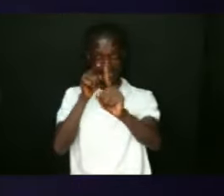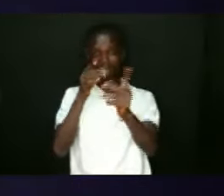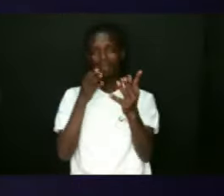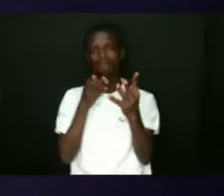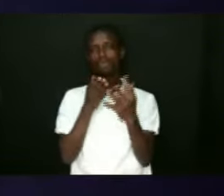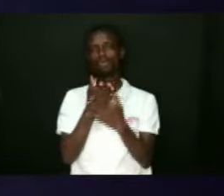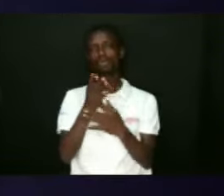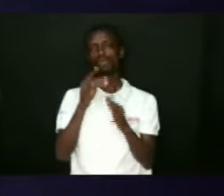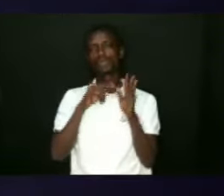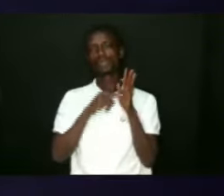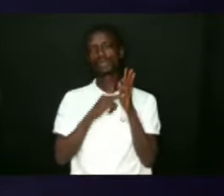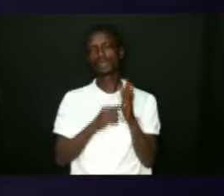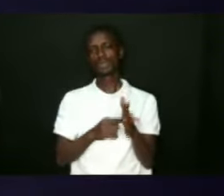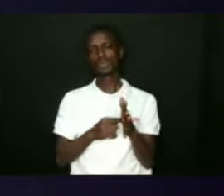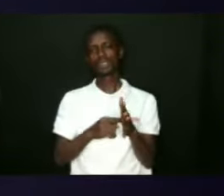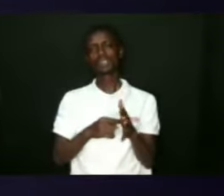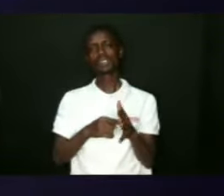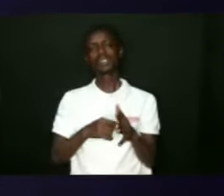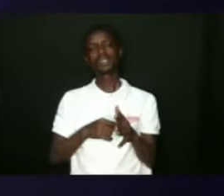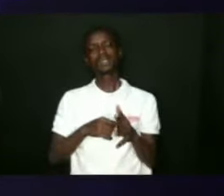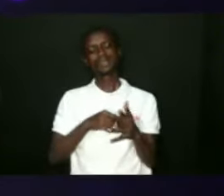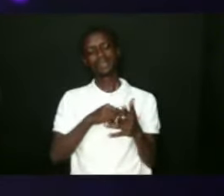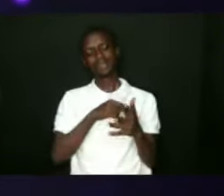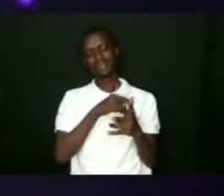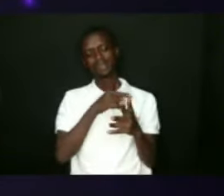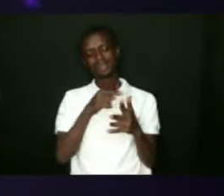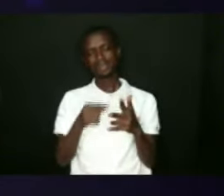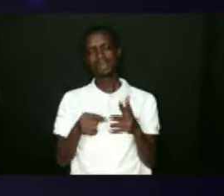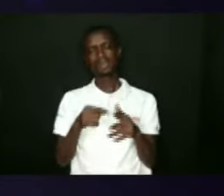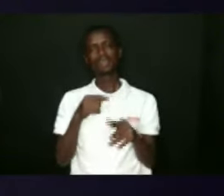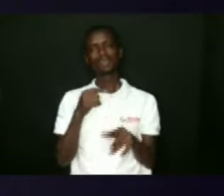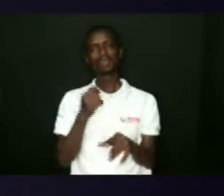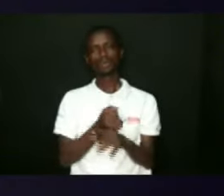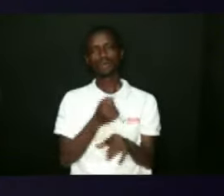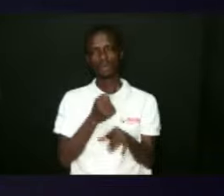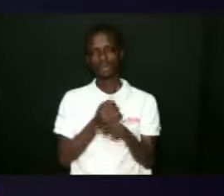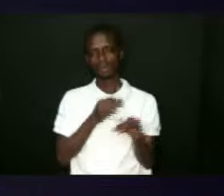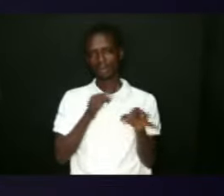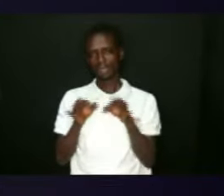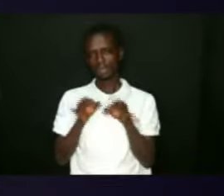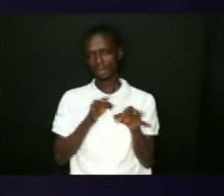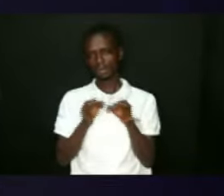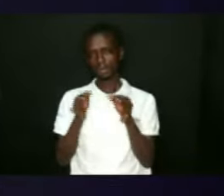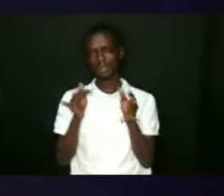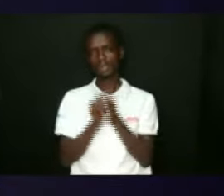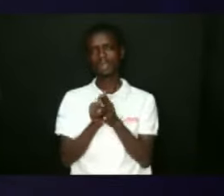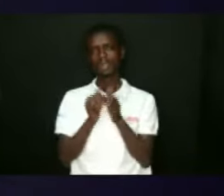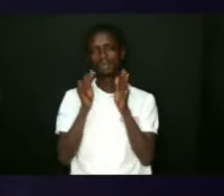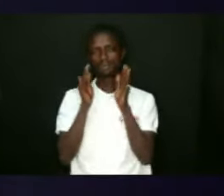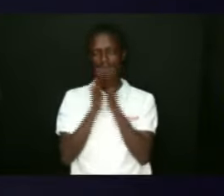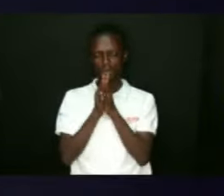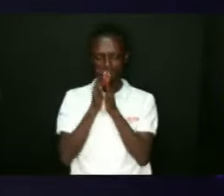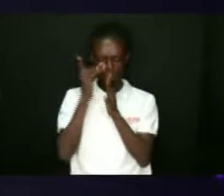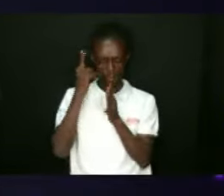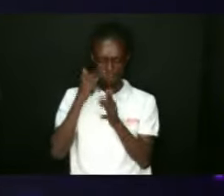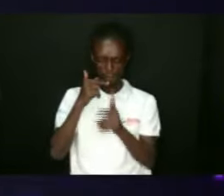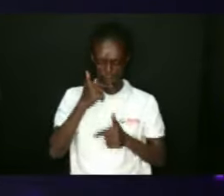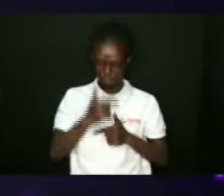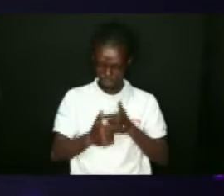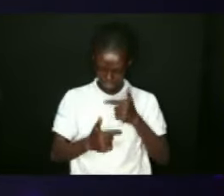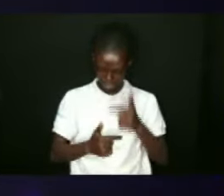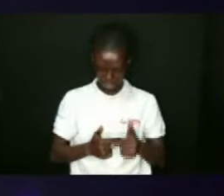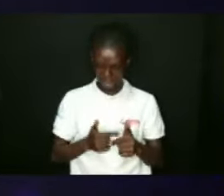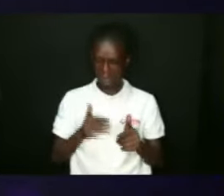the demonstration of these heavenly virtues. And so we pray for the grace to live out